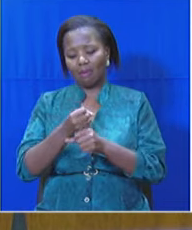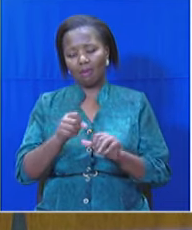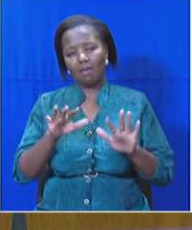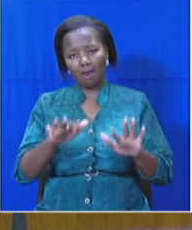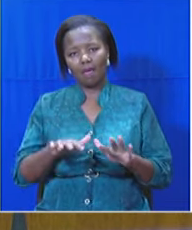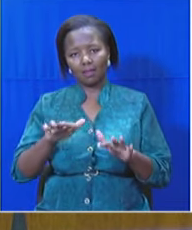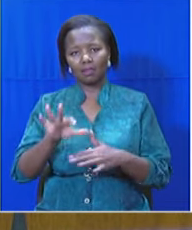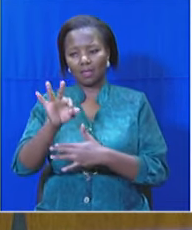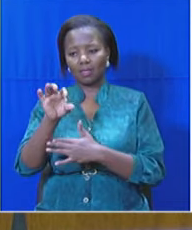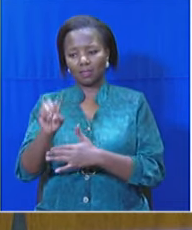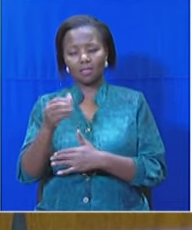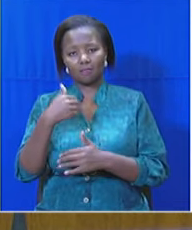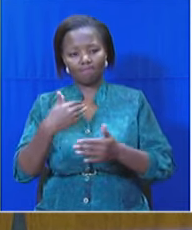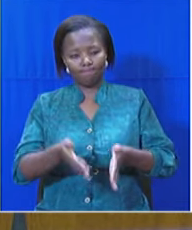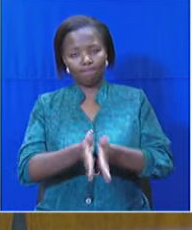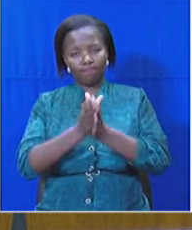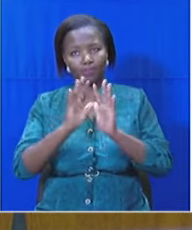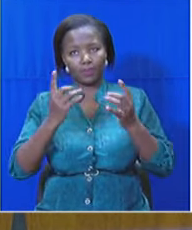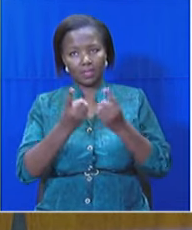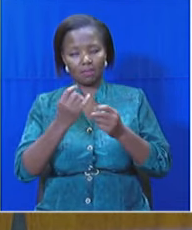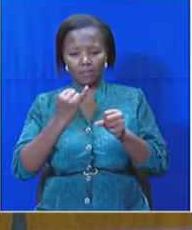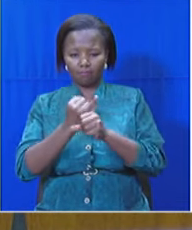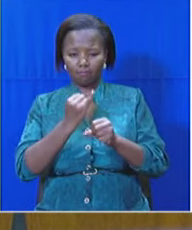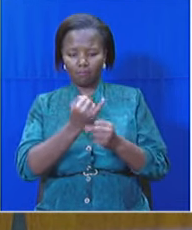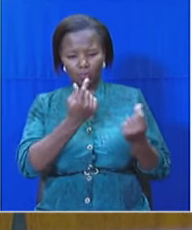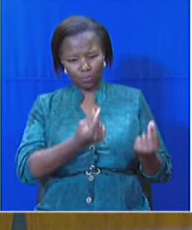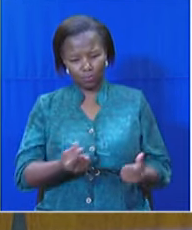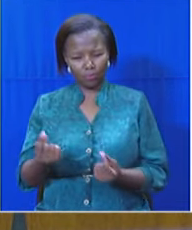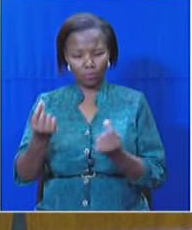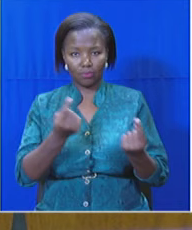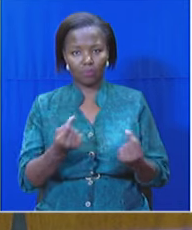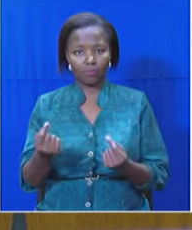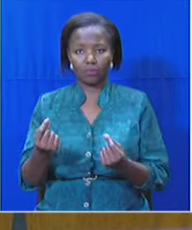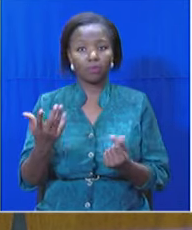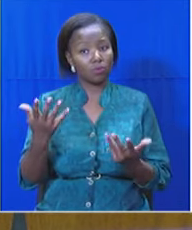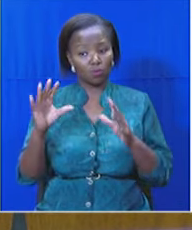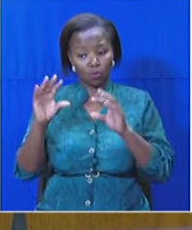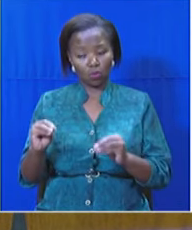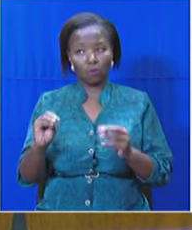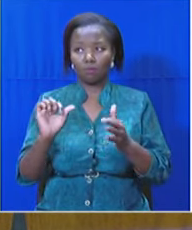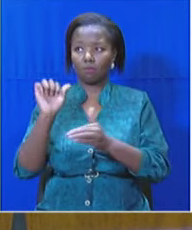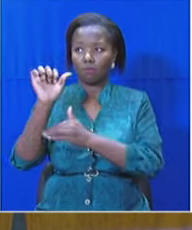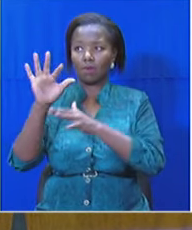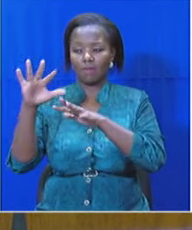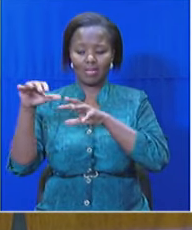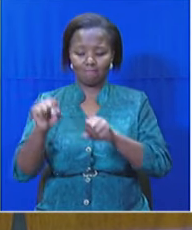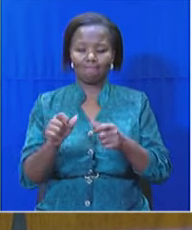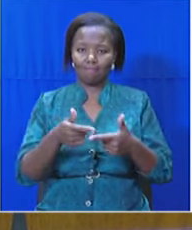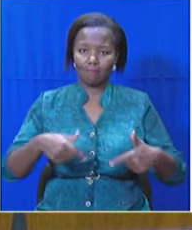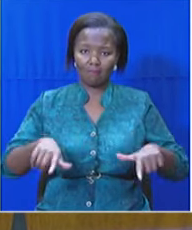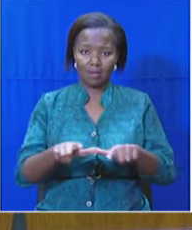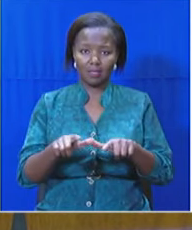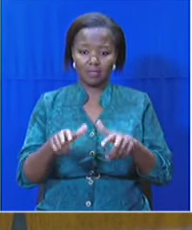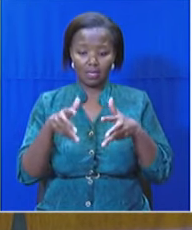to speed up the bill to prevent foreign ownership of land. The nightmare cannot be solved with a